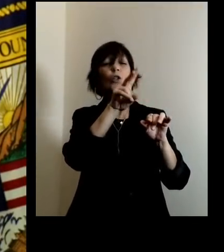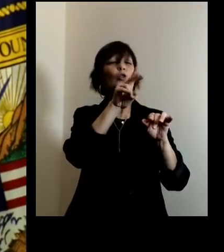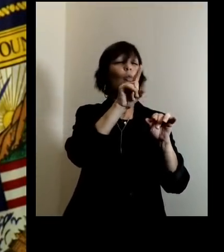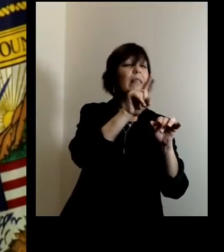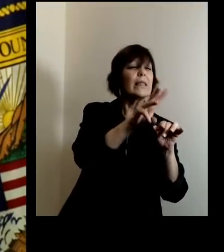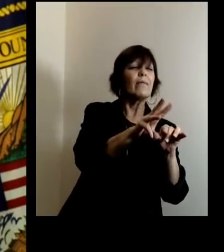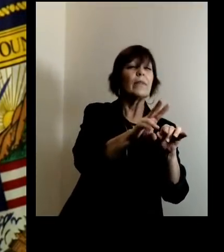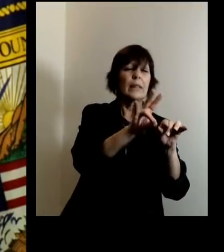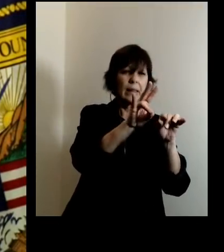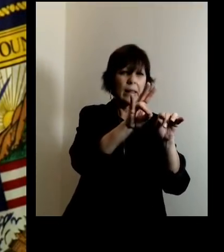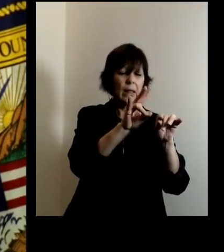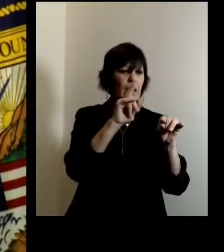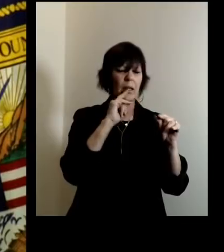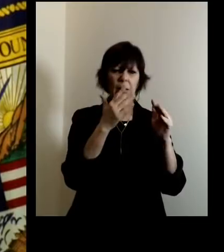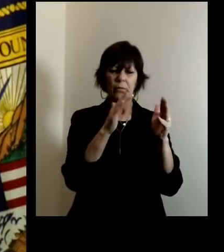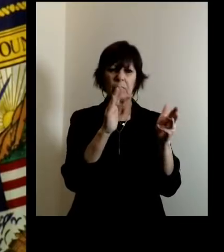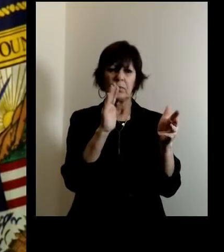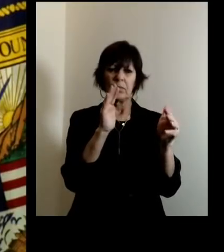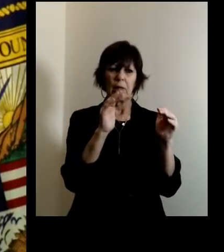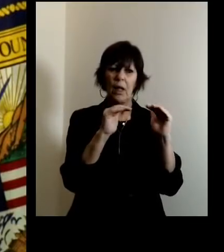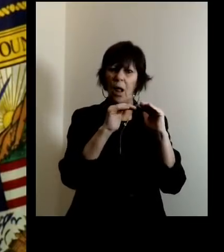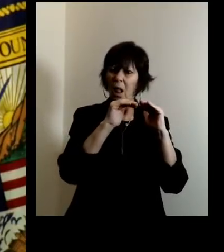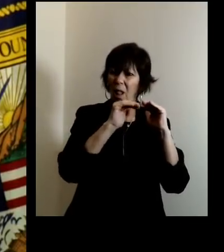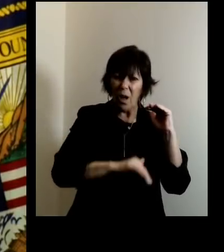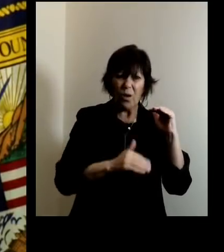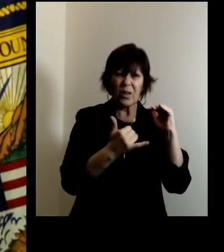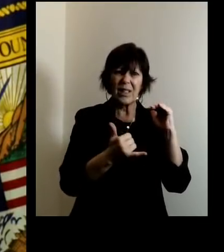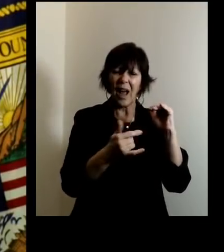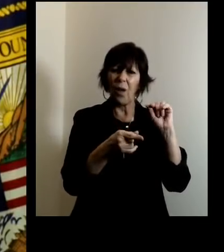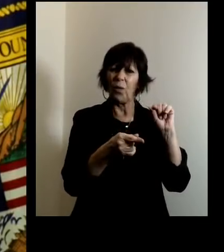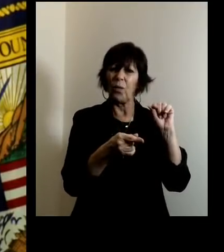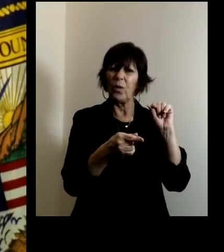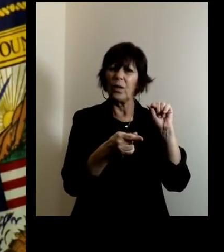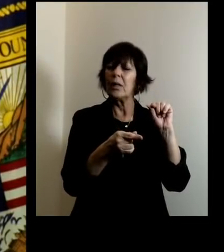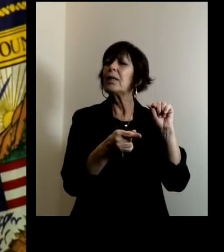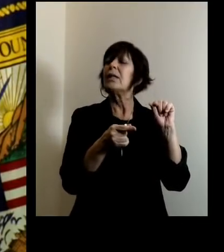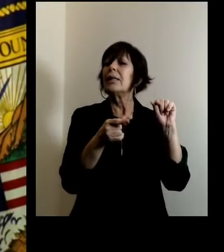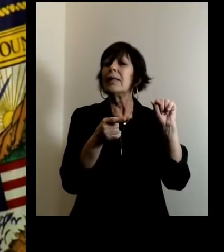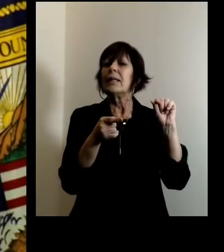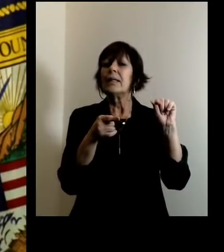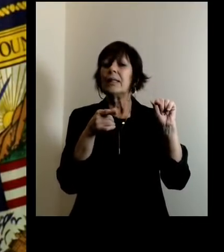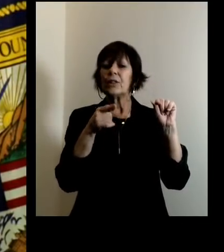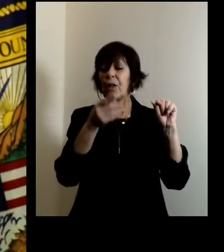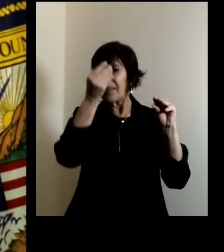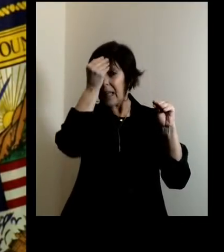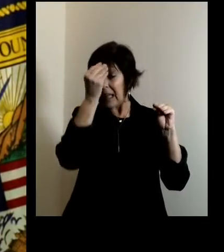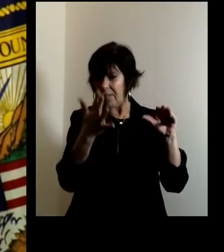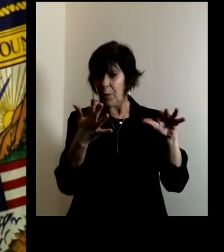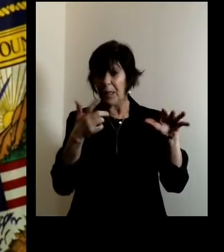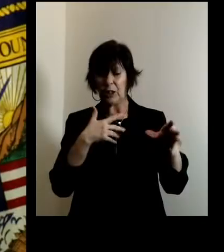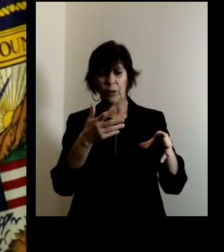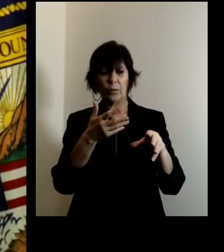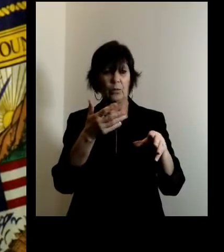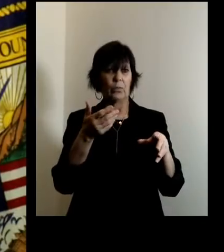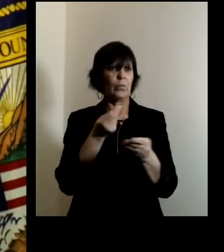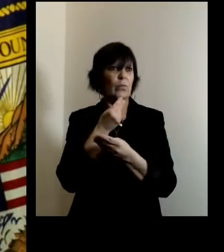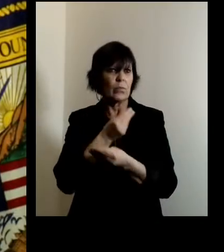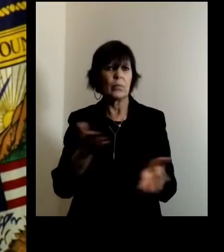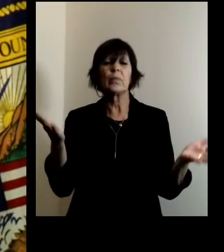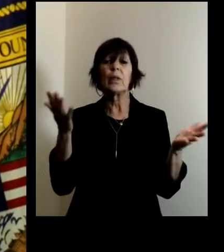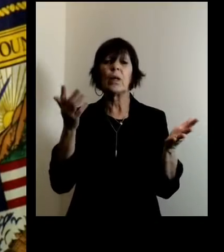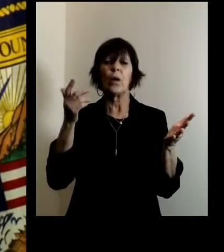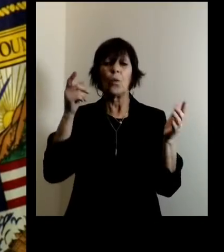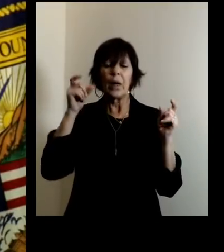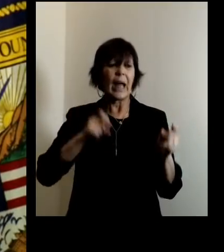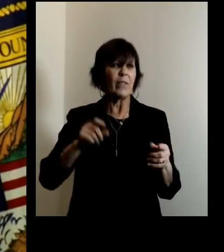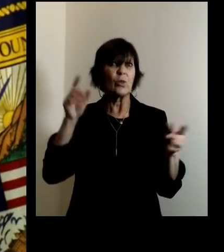207, have some of the lower infection rates per 100,000 now. So the information that we were getting out to the public, we have to reduce